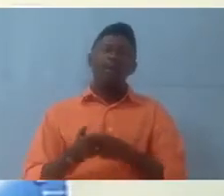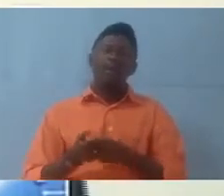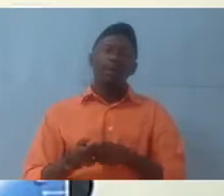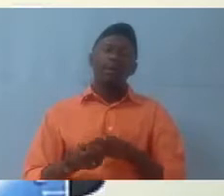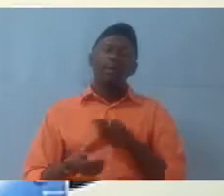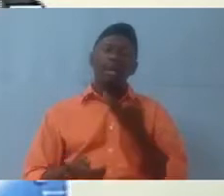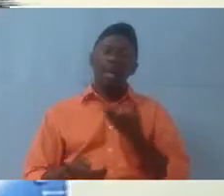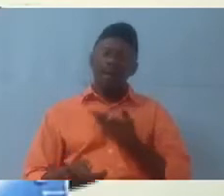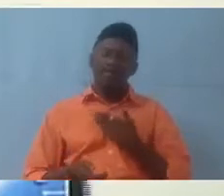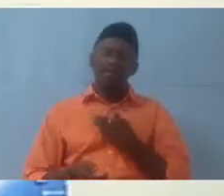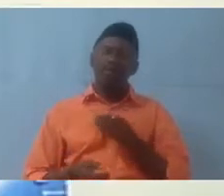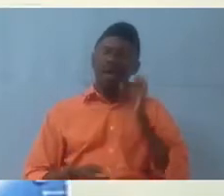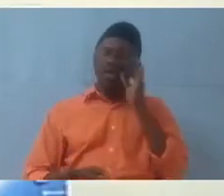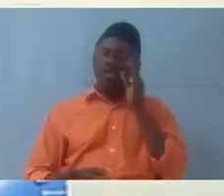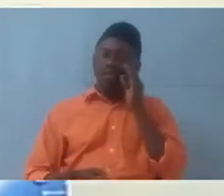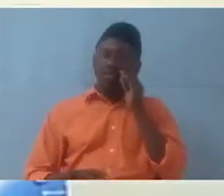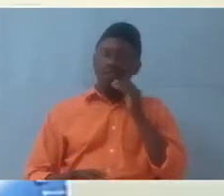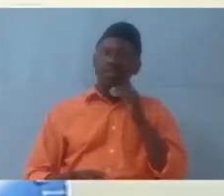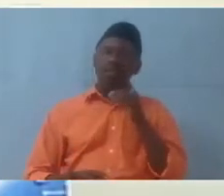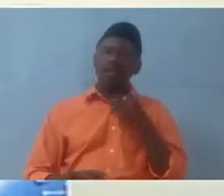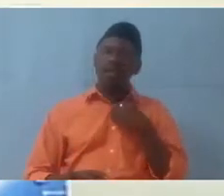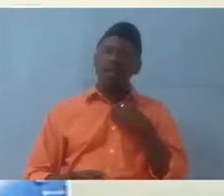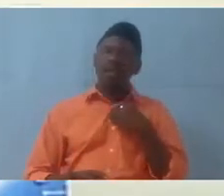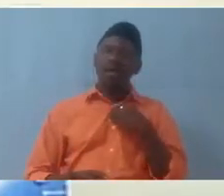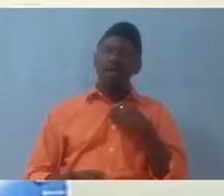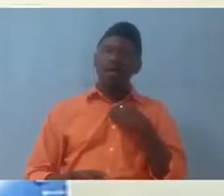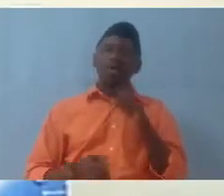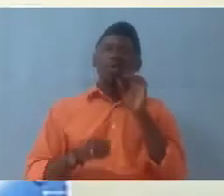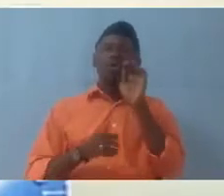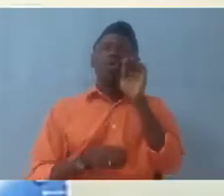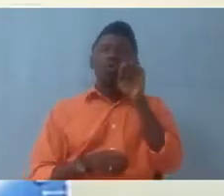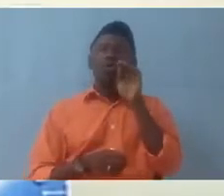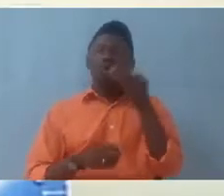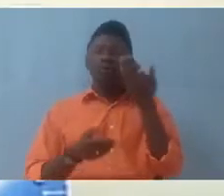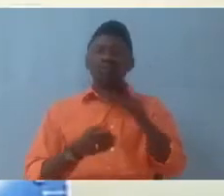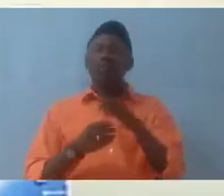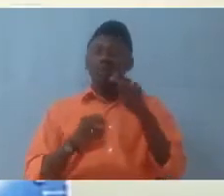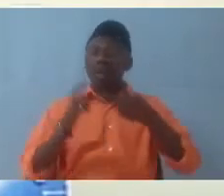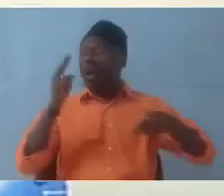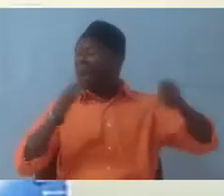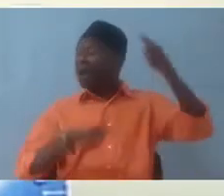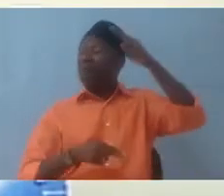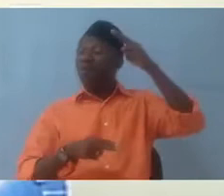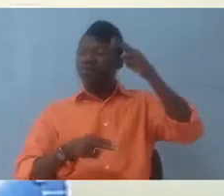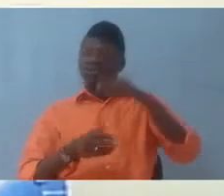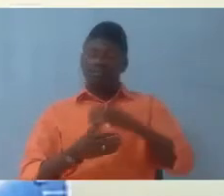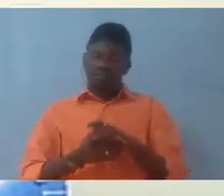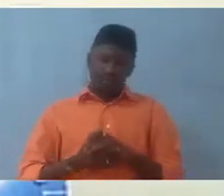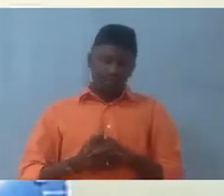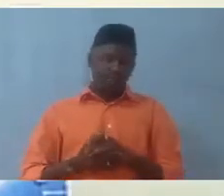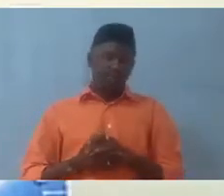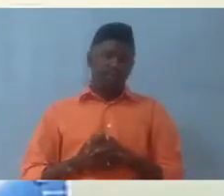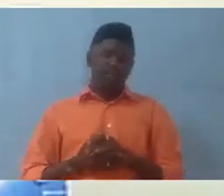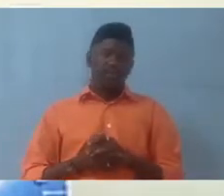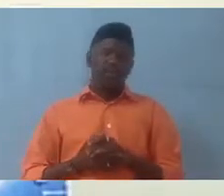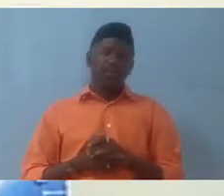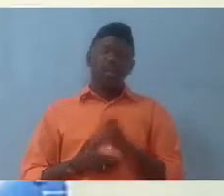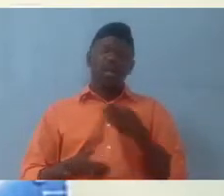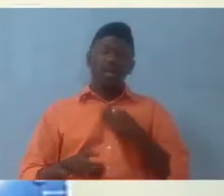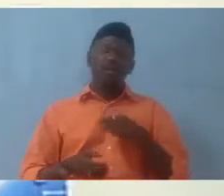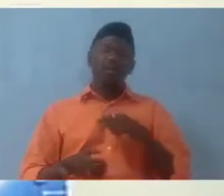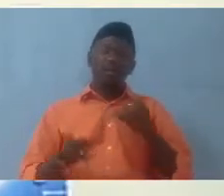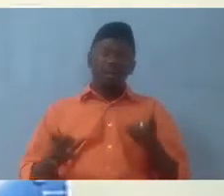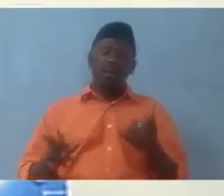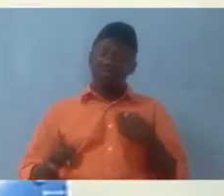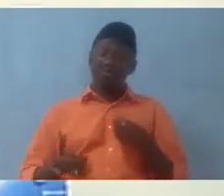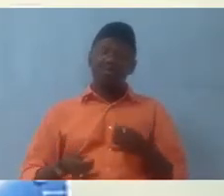he had to answer calls from above. Te tamen mu ngi uyu ay call yo xamne ñu ngi koy callé ci kaw. And that I had put him in a very funny